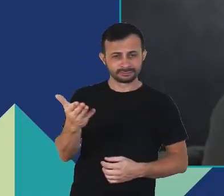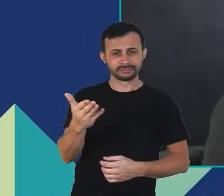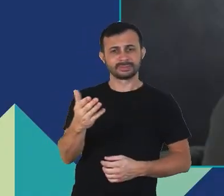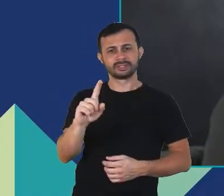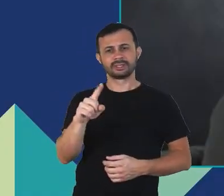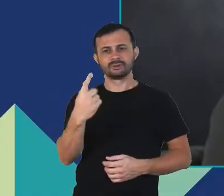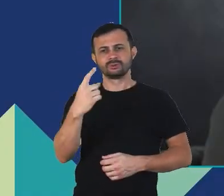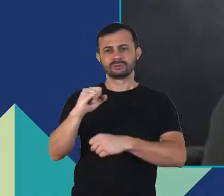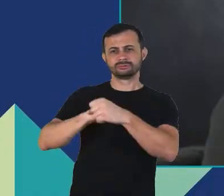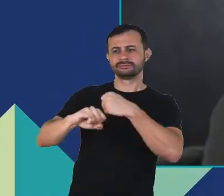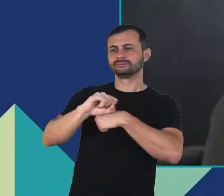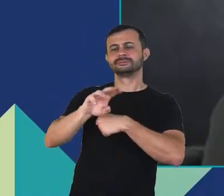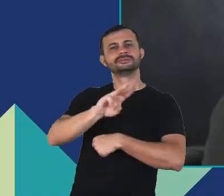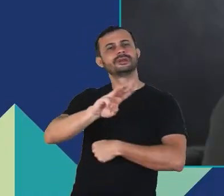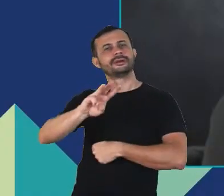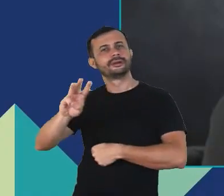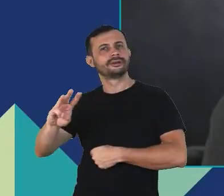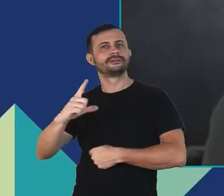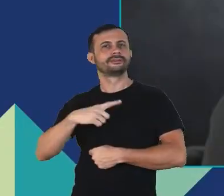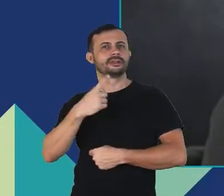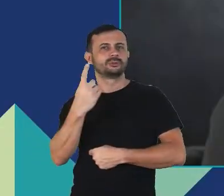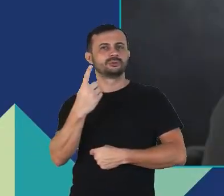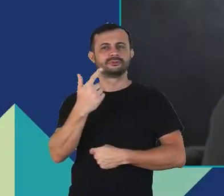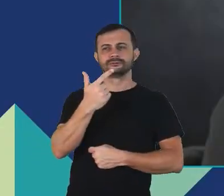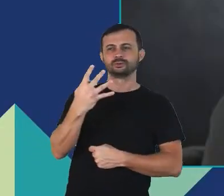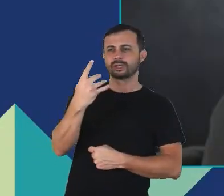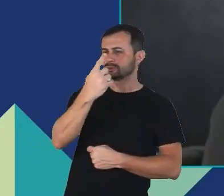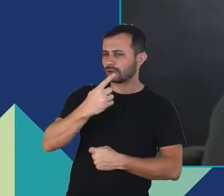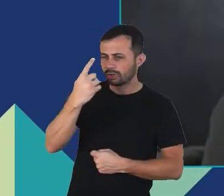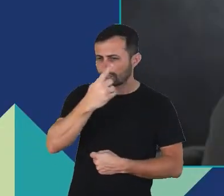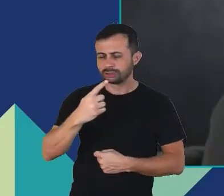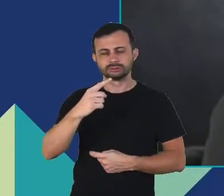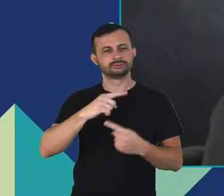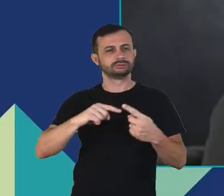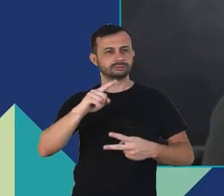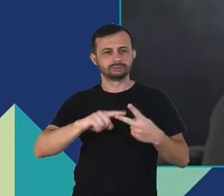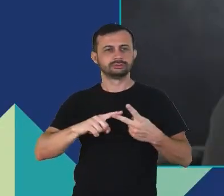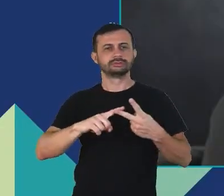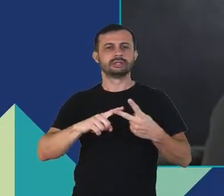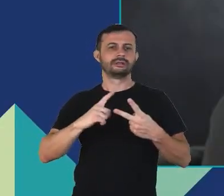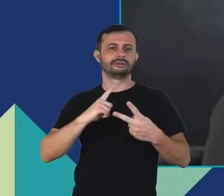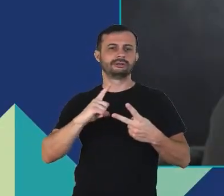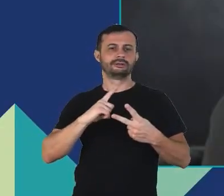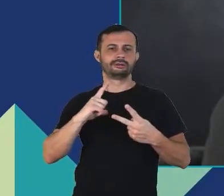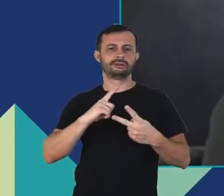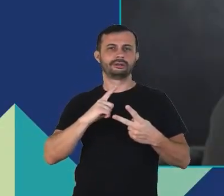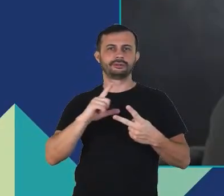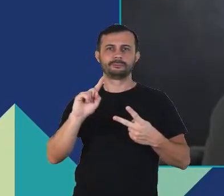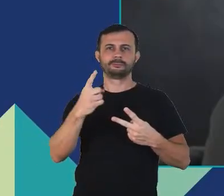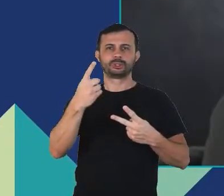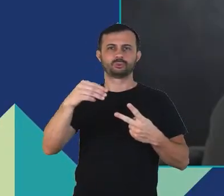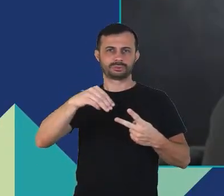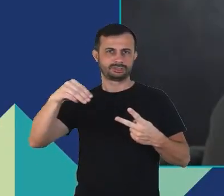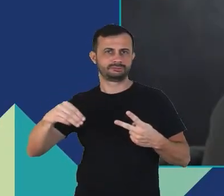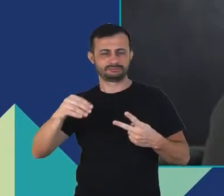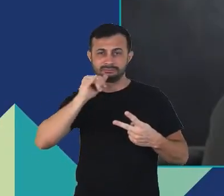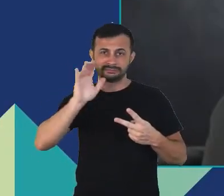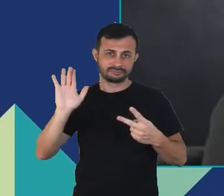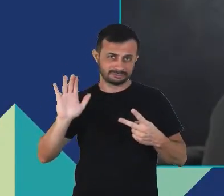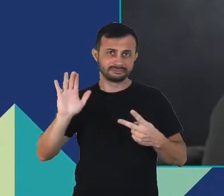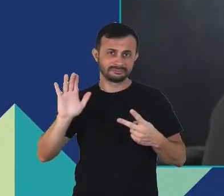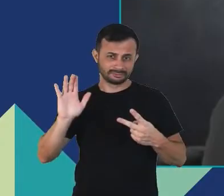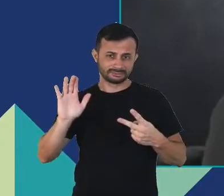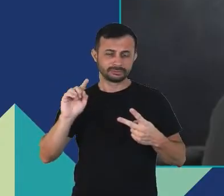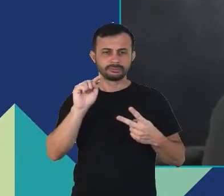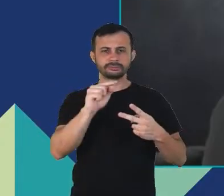24-hour PMP of let's say 1,000 millimeters, applying the climate change model may actually